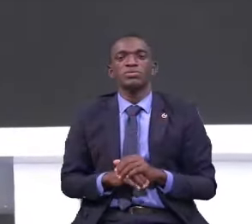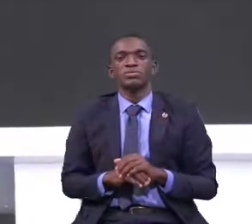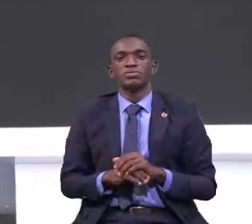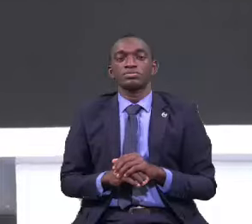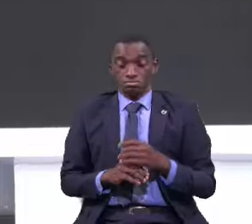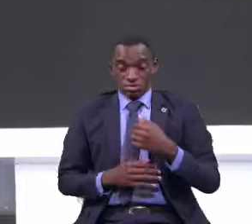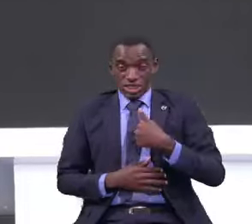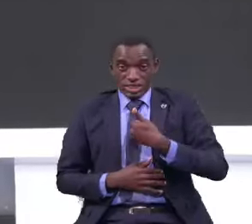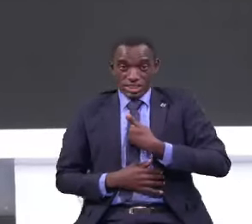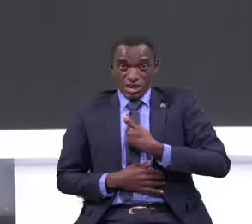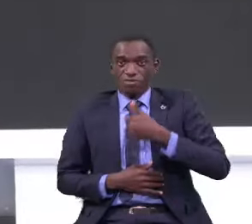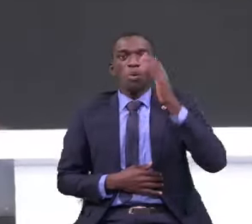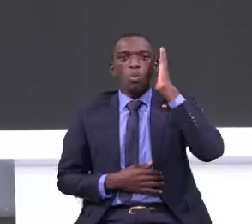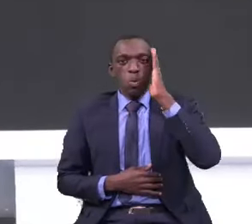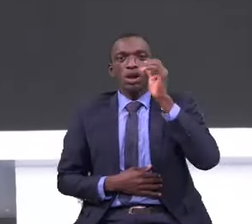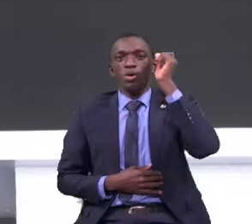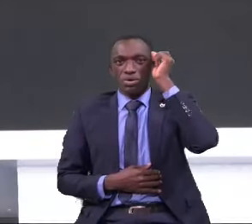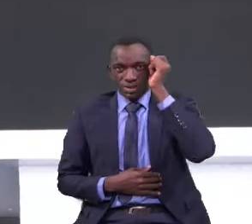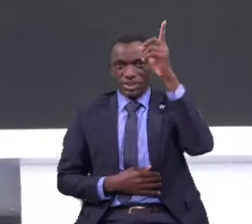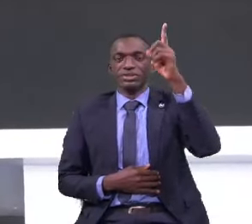I will understand.